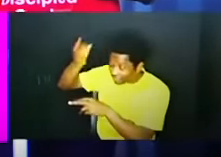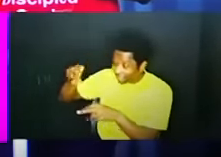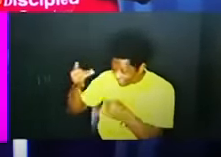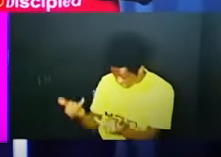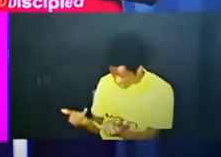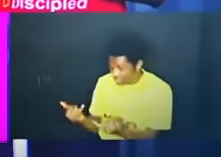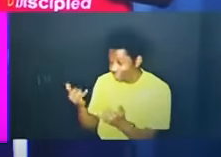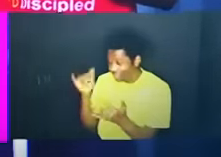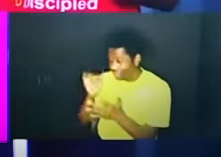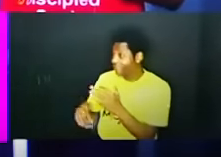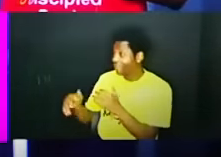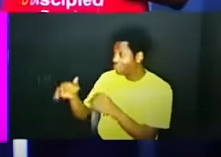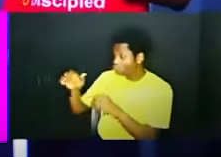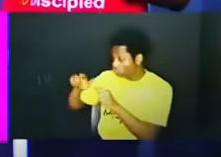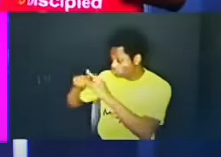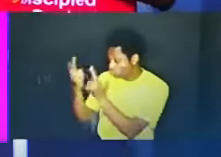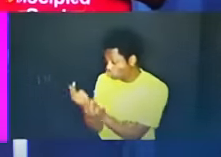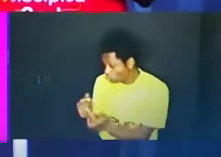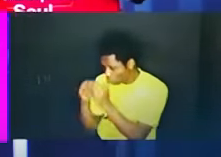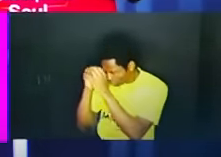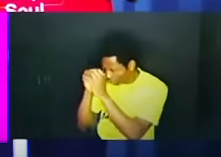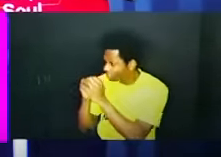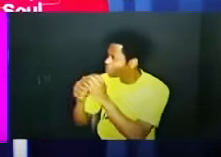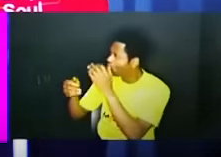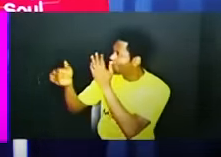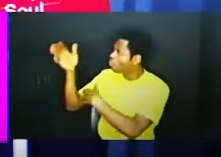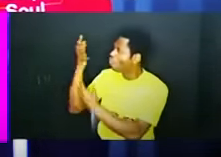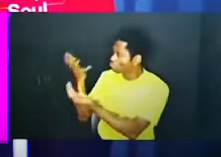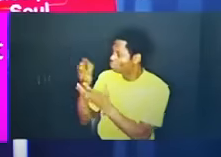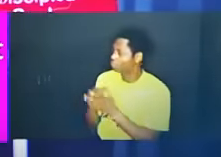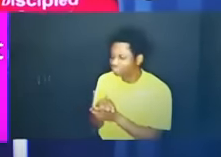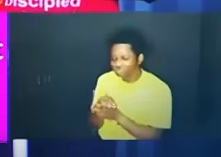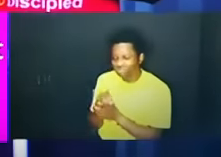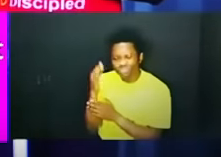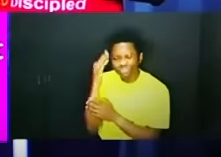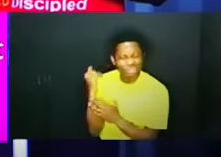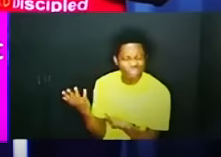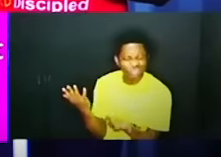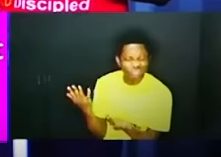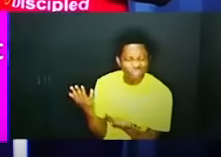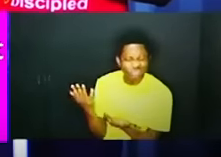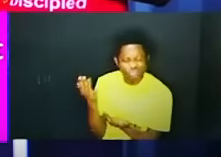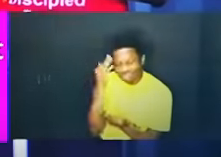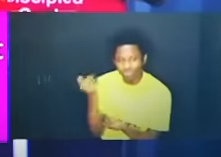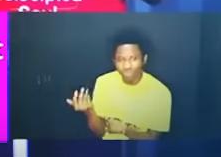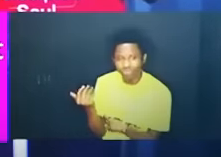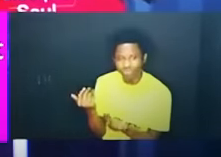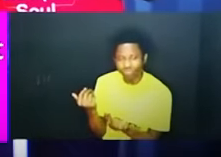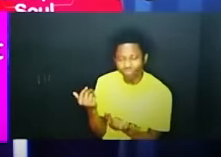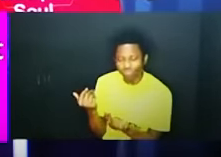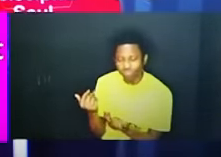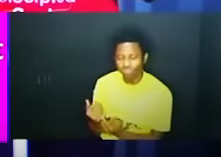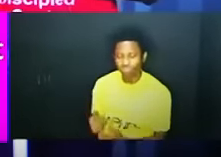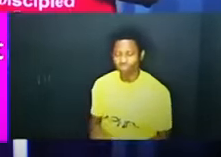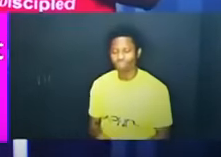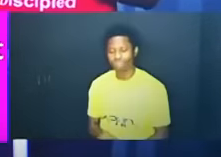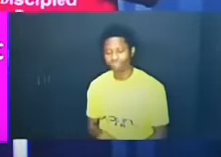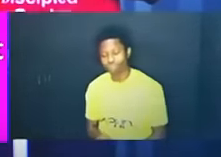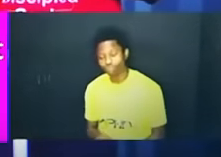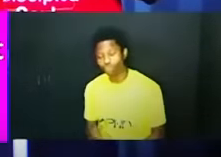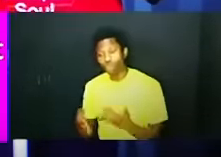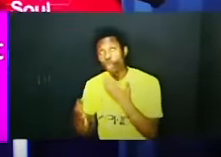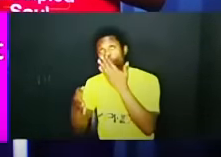no rehwehwe." Why? Adentia. Why? Adenti. Next verse. God is spirit. If we